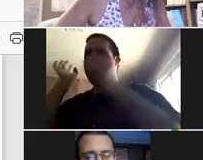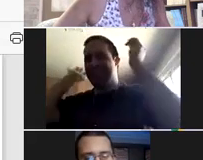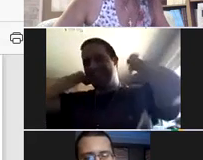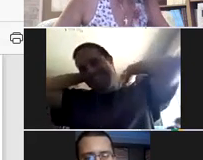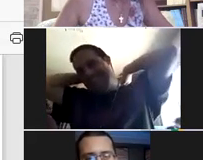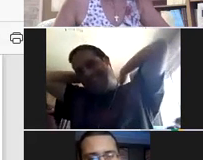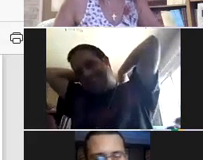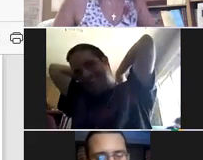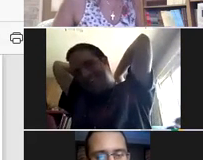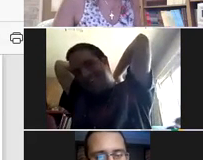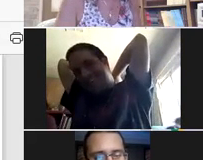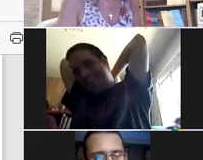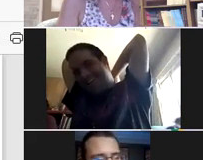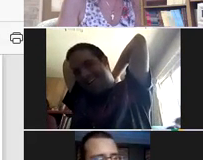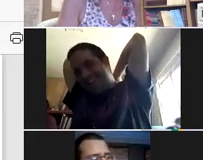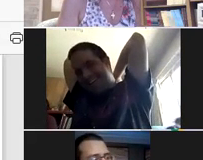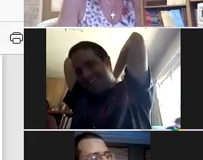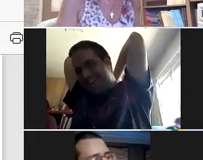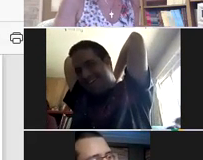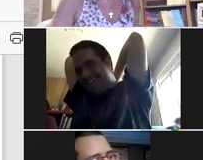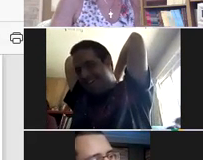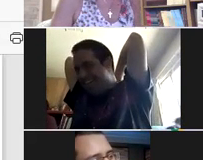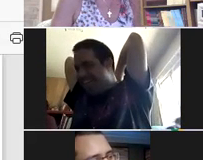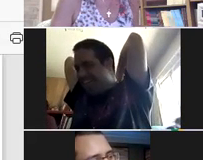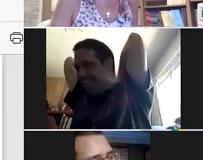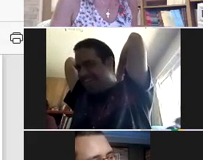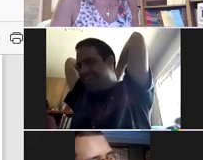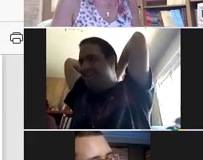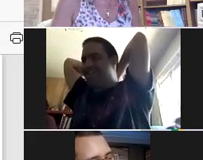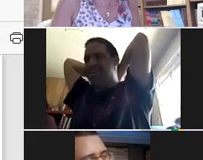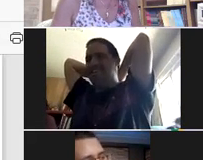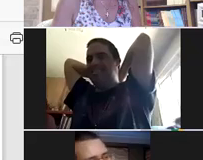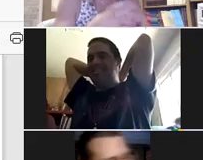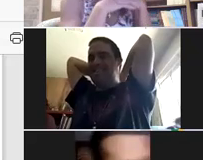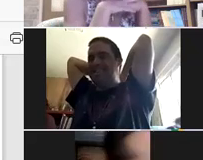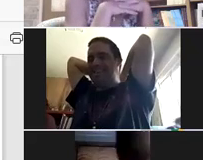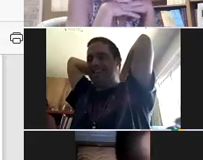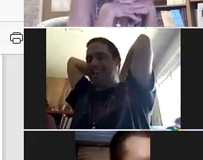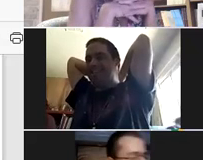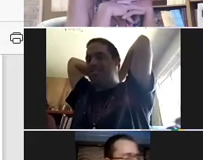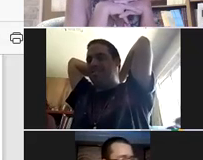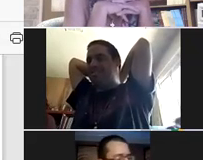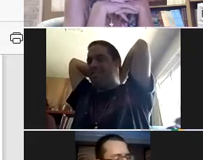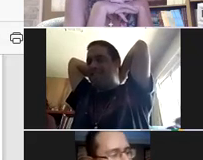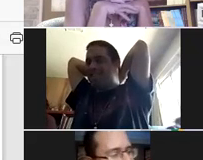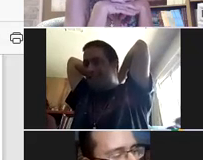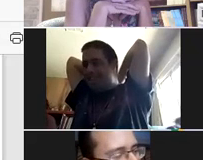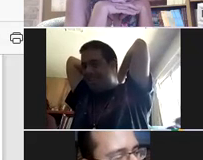Pray. Wait, Toto did that? He did that? Yes, he did. Yeah.